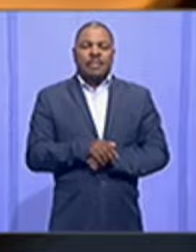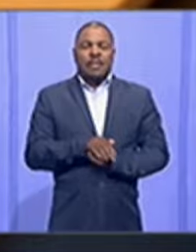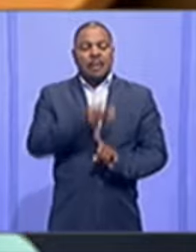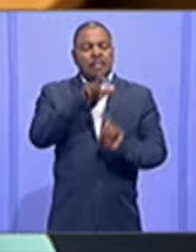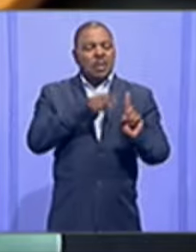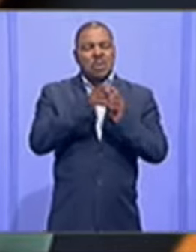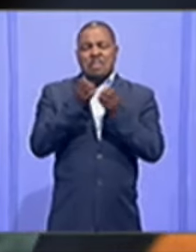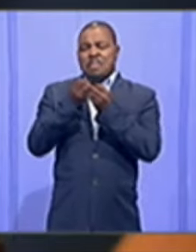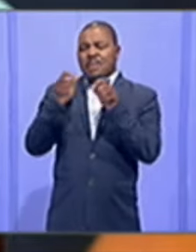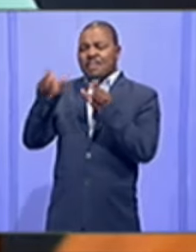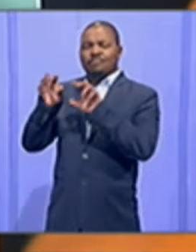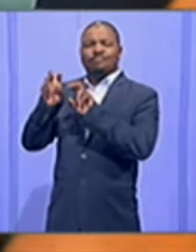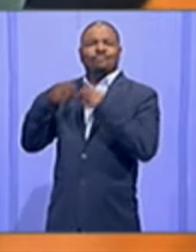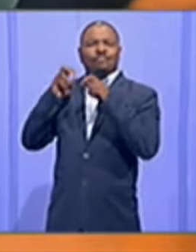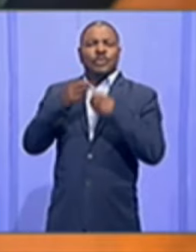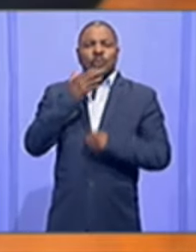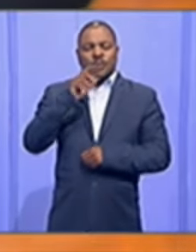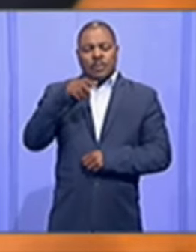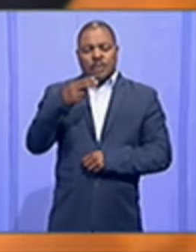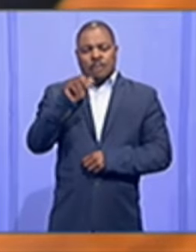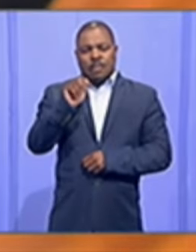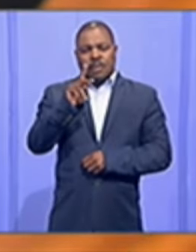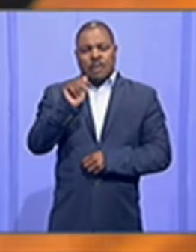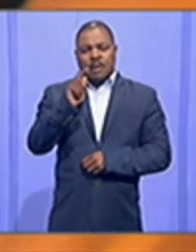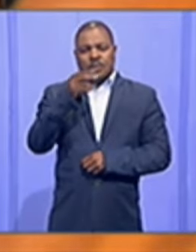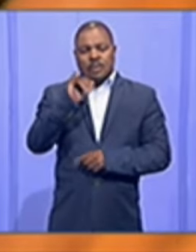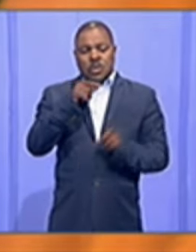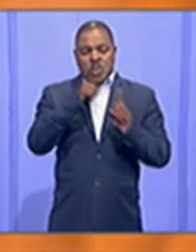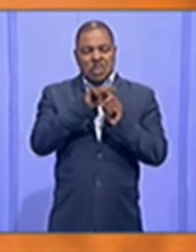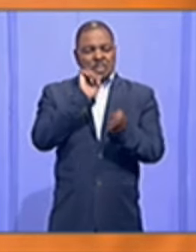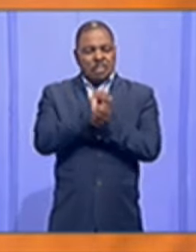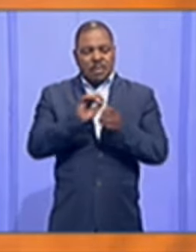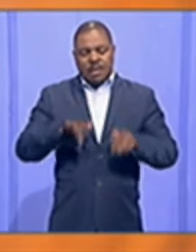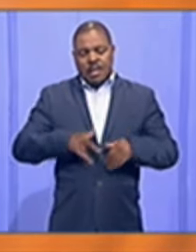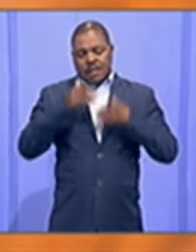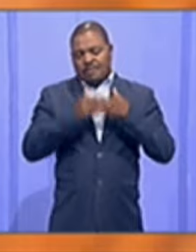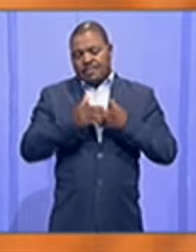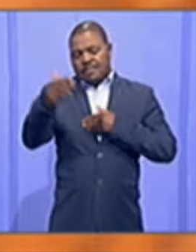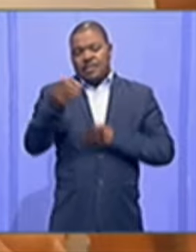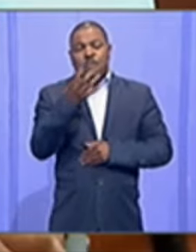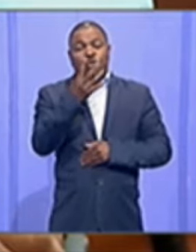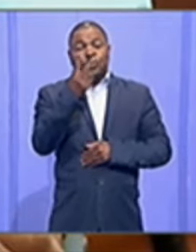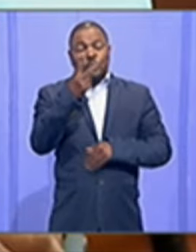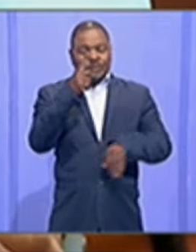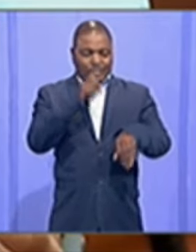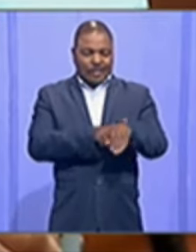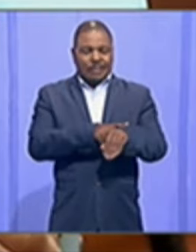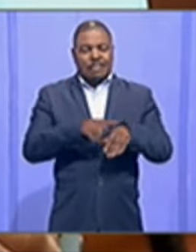Sekatawana sa batho ka bontshingo sena di phakathi o lahletse go le go mbophelo ka moka magama somenne pedi.